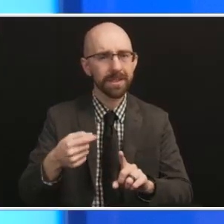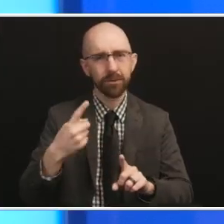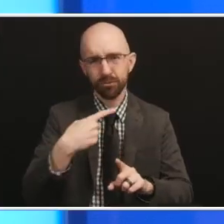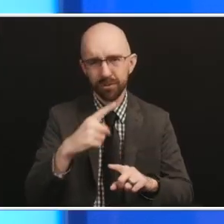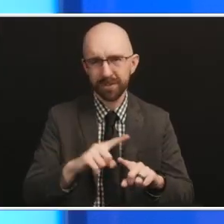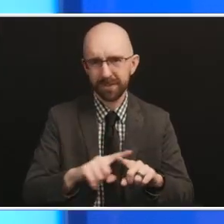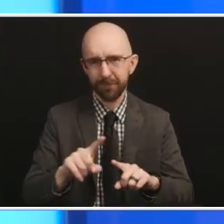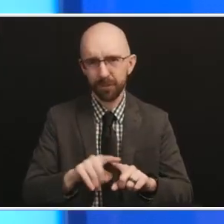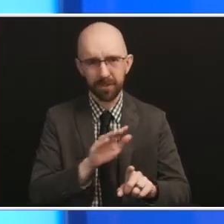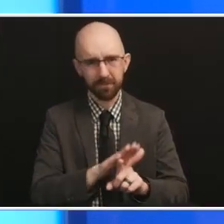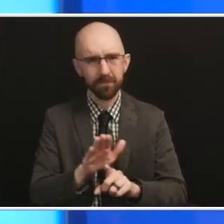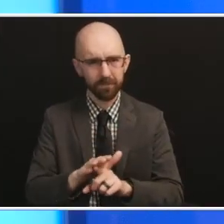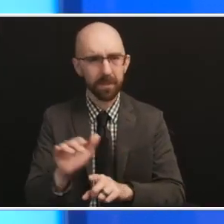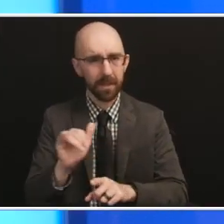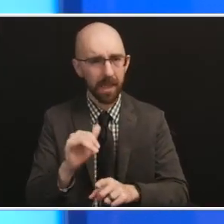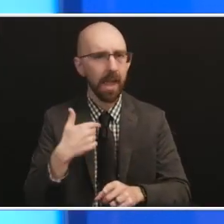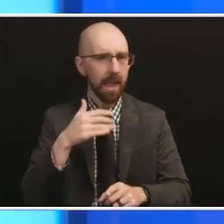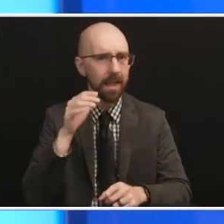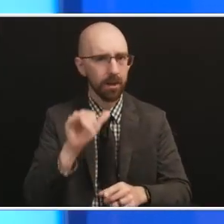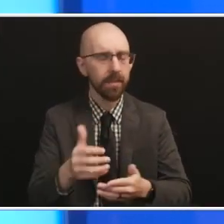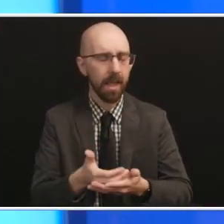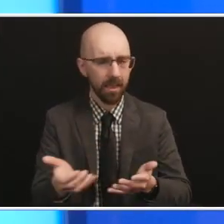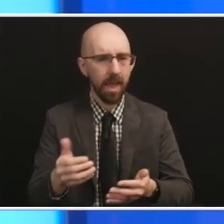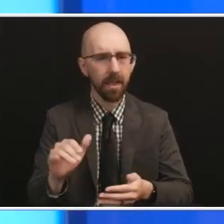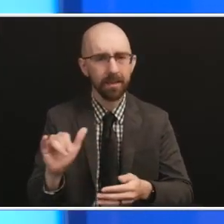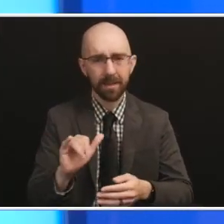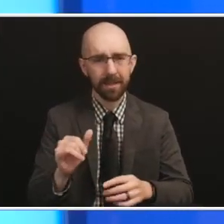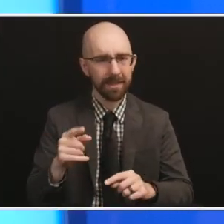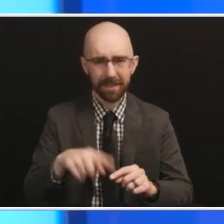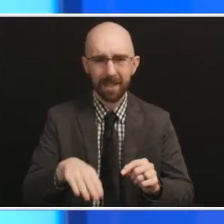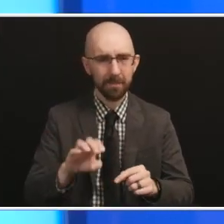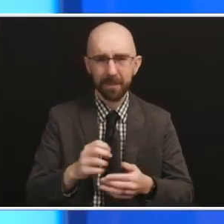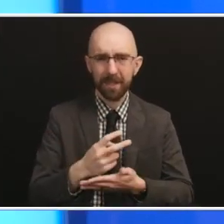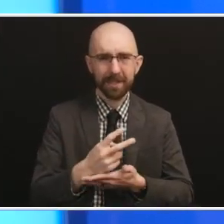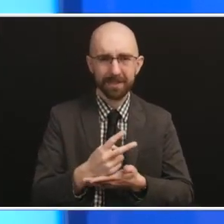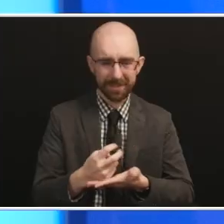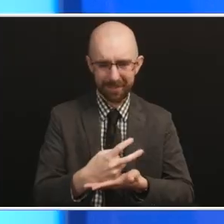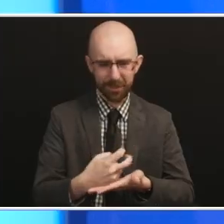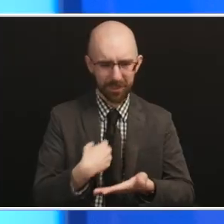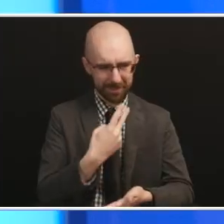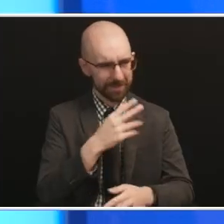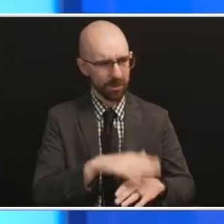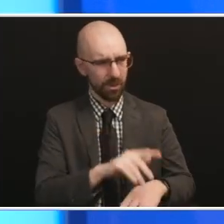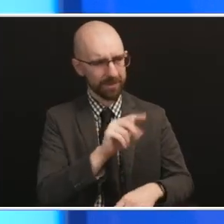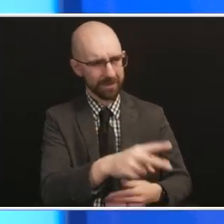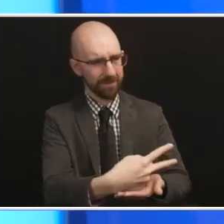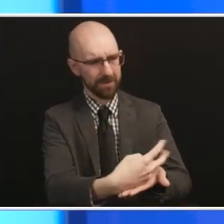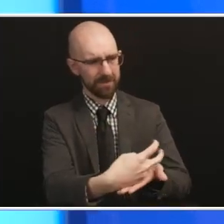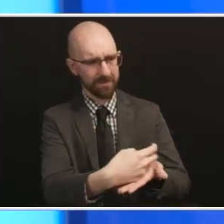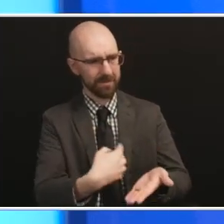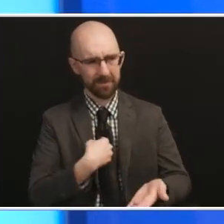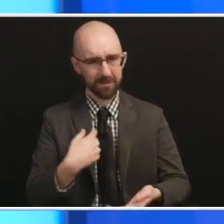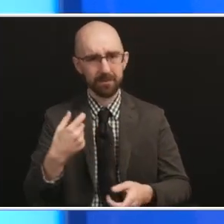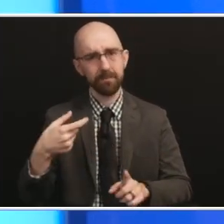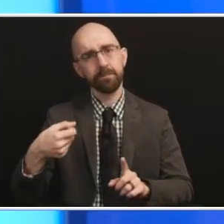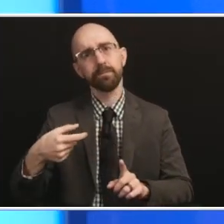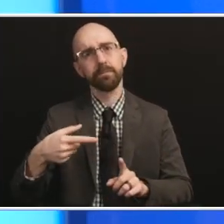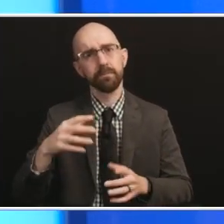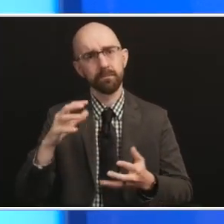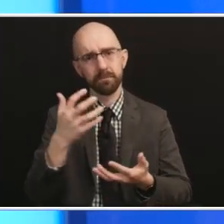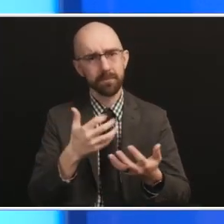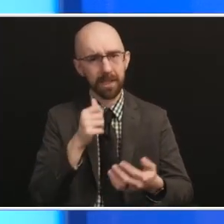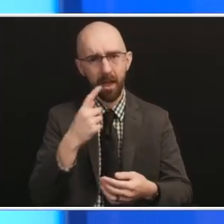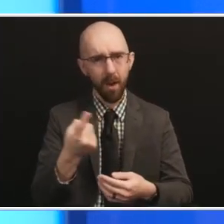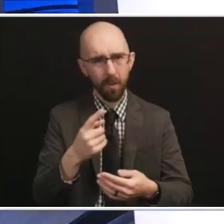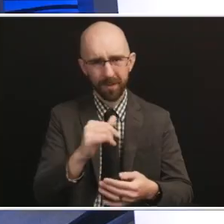hear that a lot from patients, that they're like, these can't be seizures because that's not what I see on TV. And it's not always the big convulsions that are